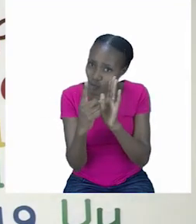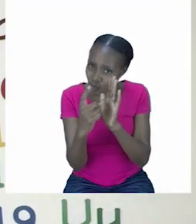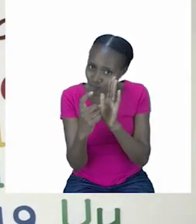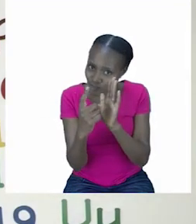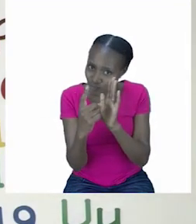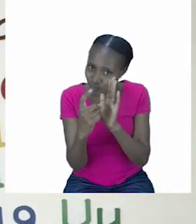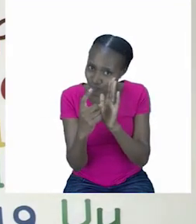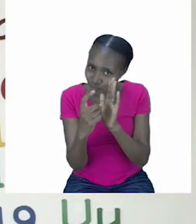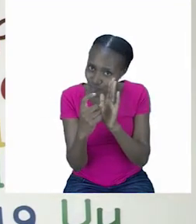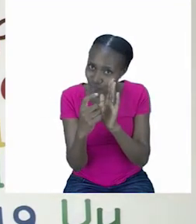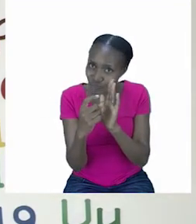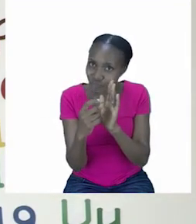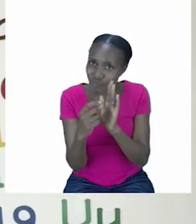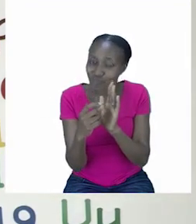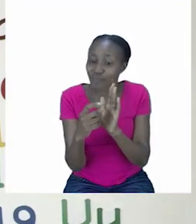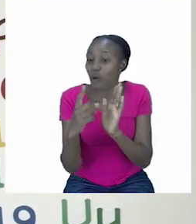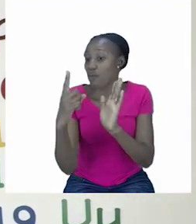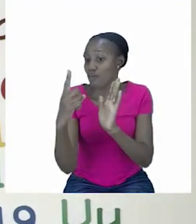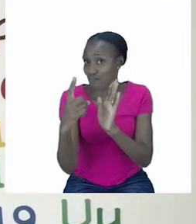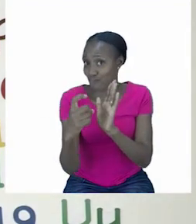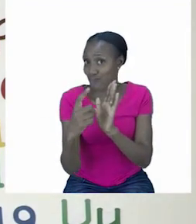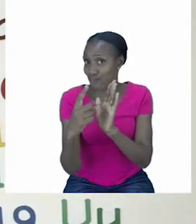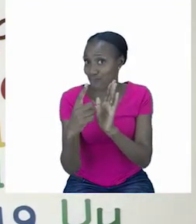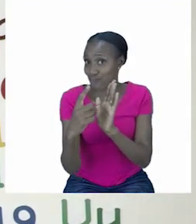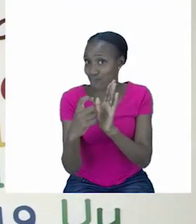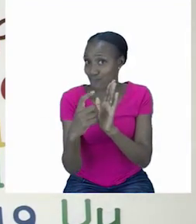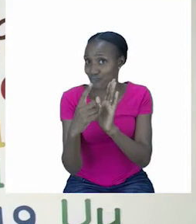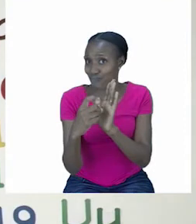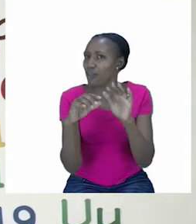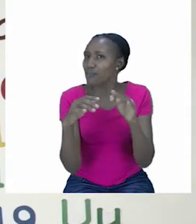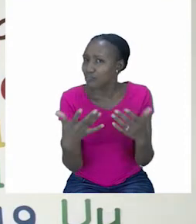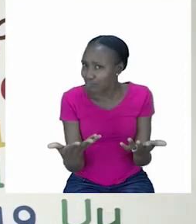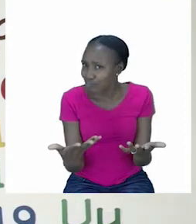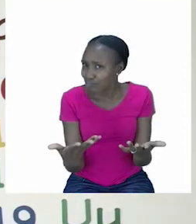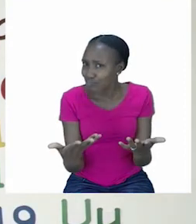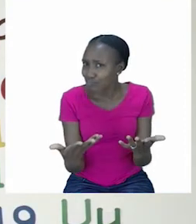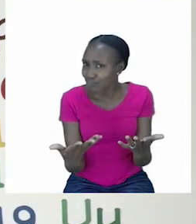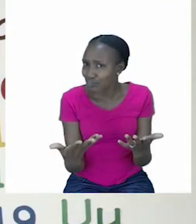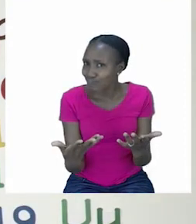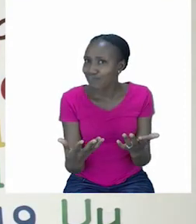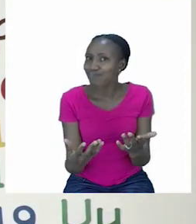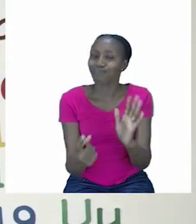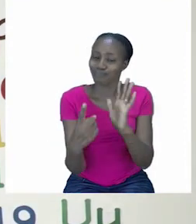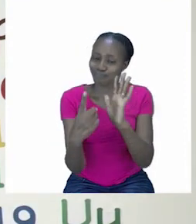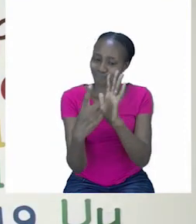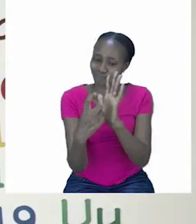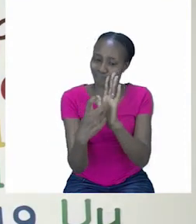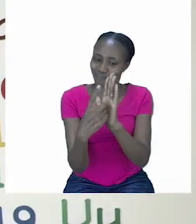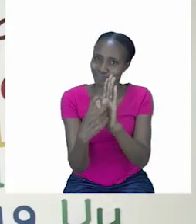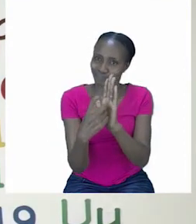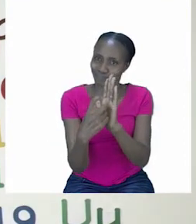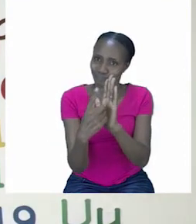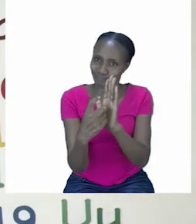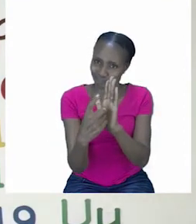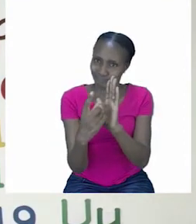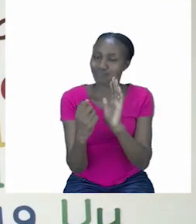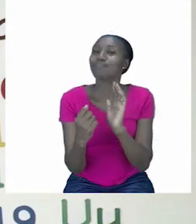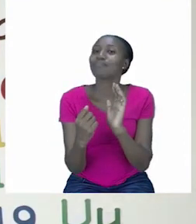is called sanitizer, and how we use it is we put it on our